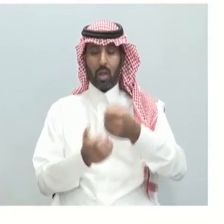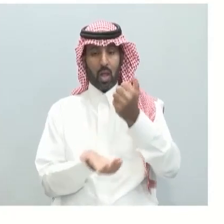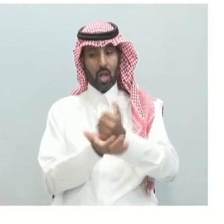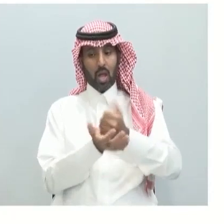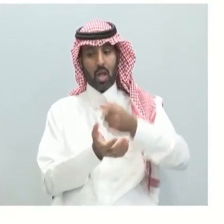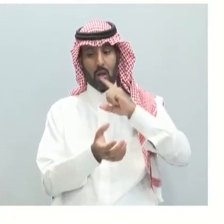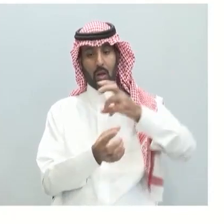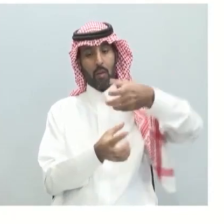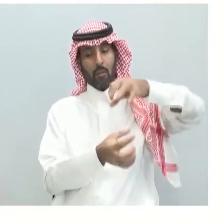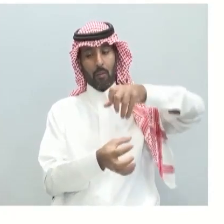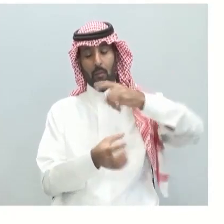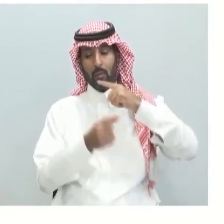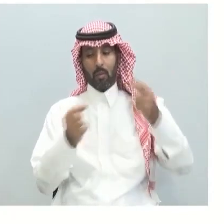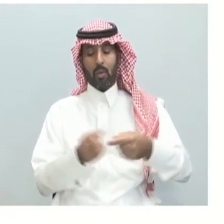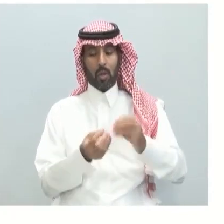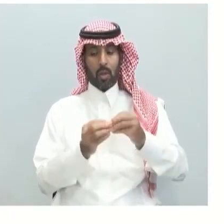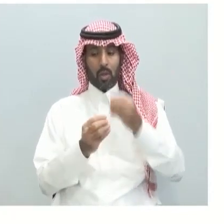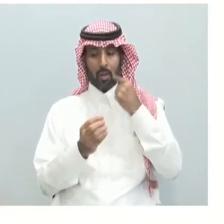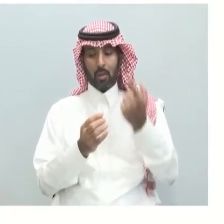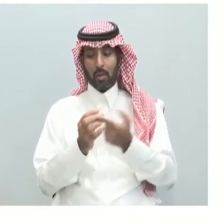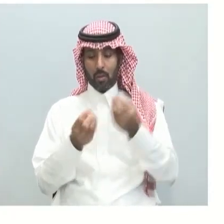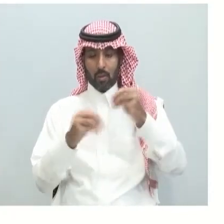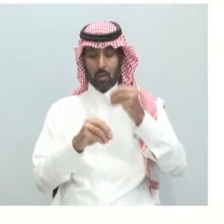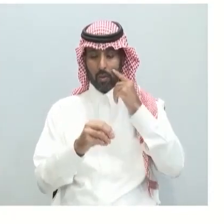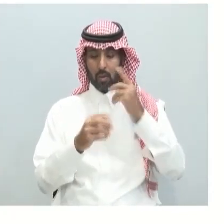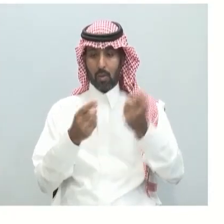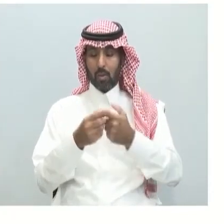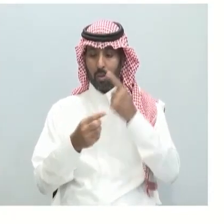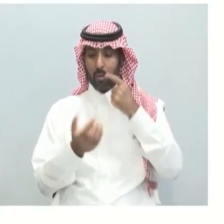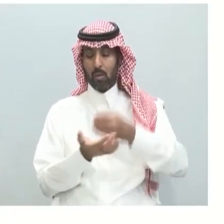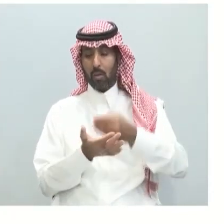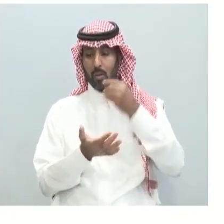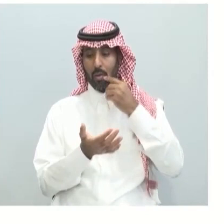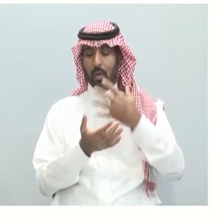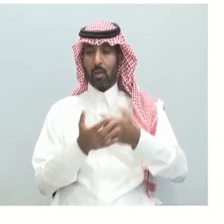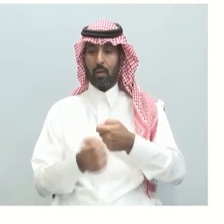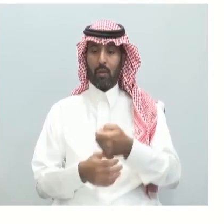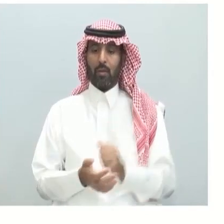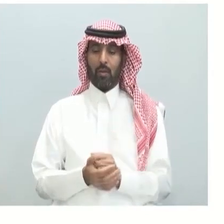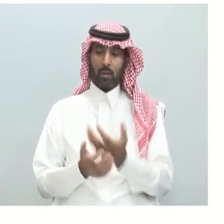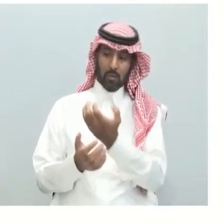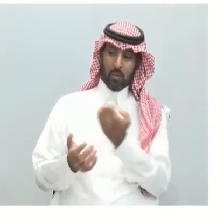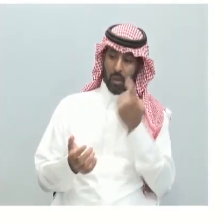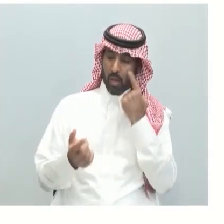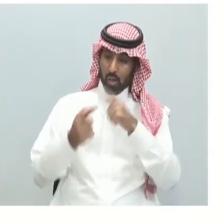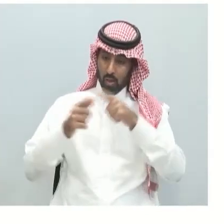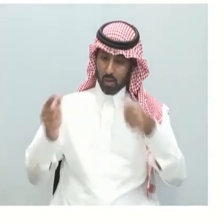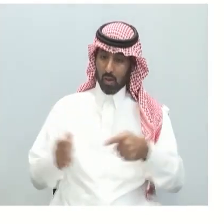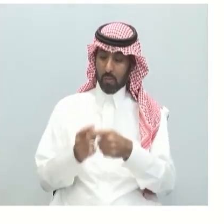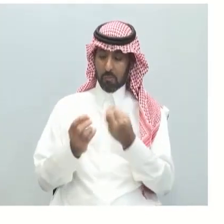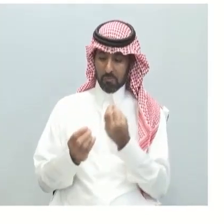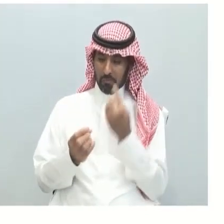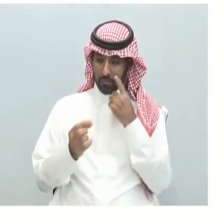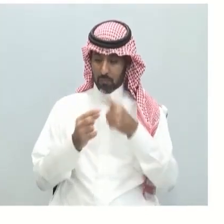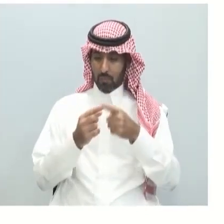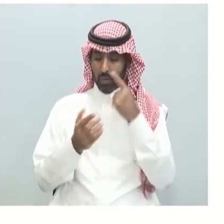plastic containers, colorful lids, and a lot more, have a magnetic effect on buyers. We, on the other hand, have to